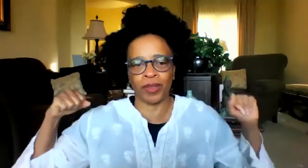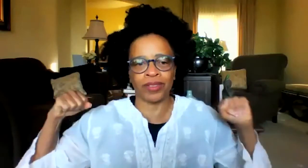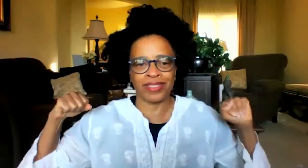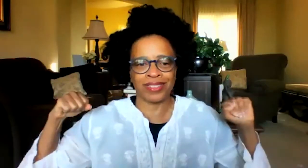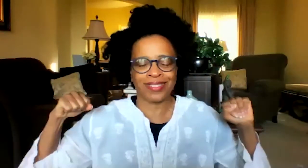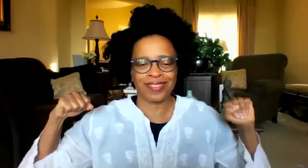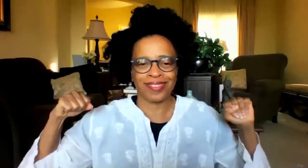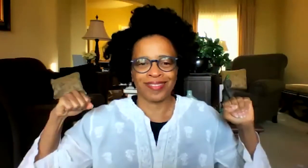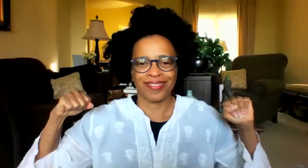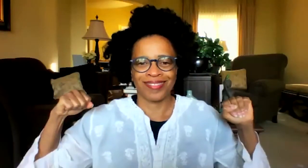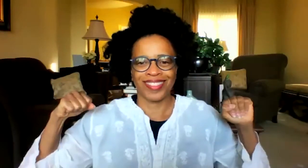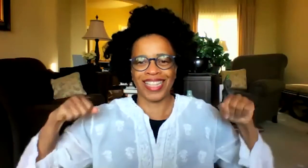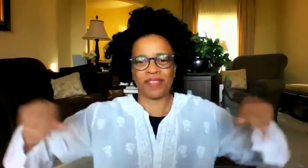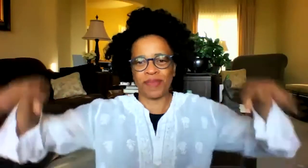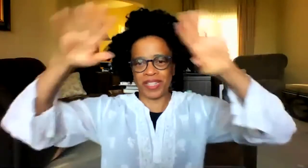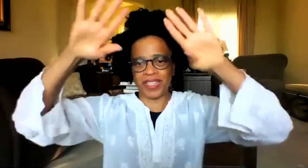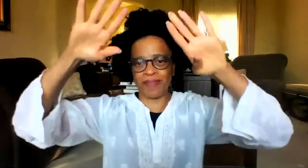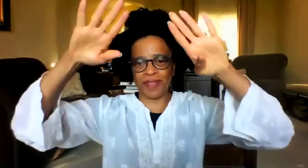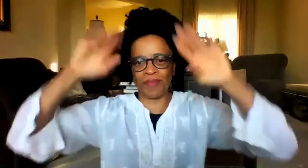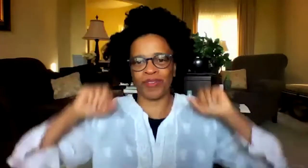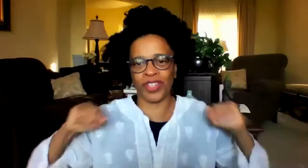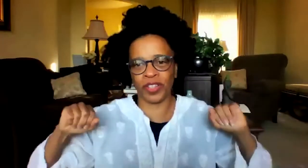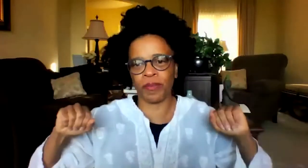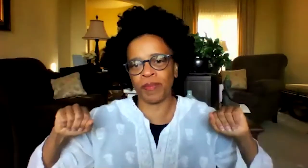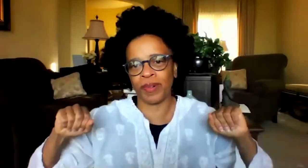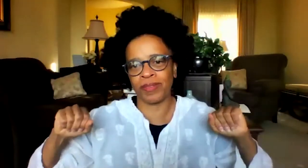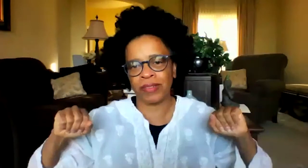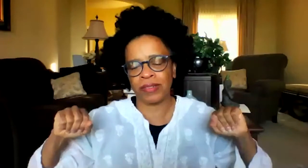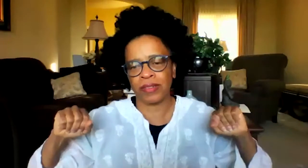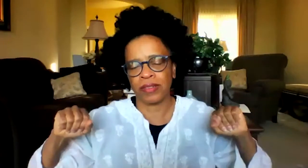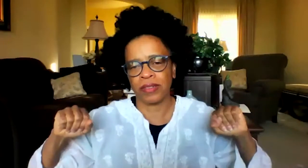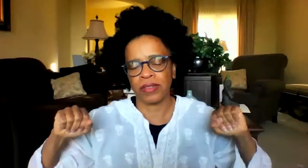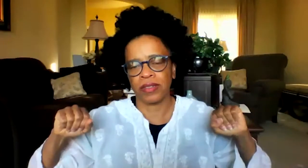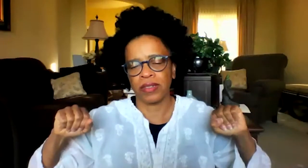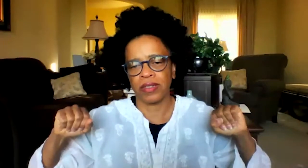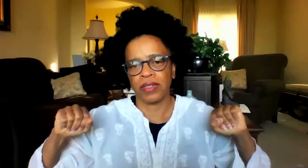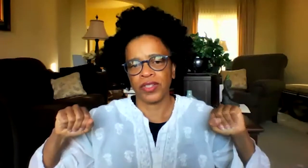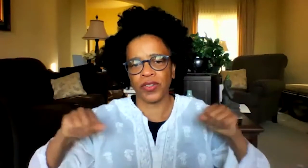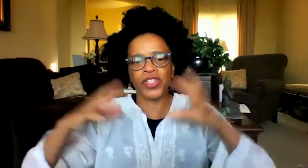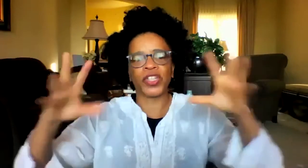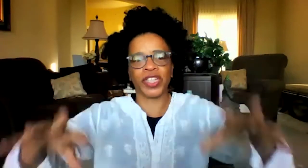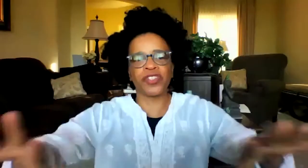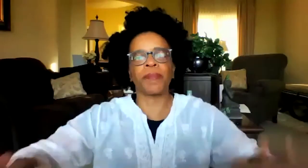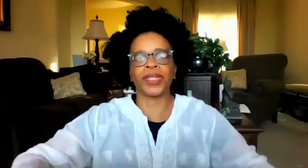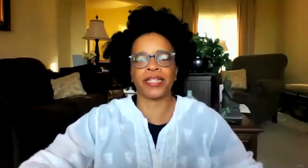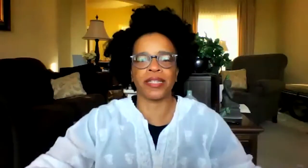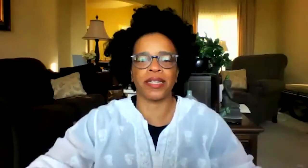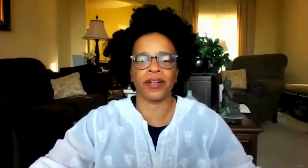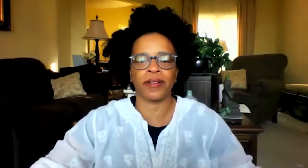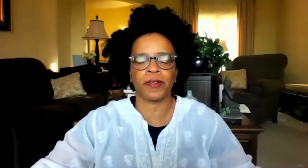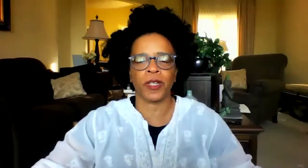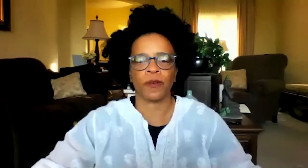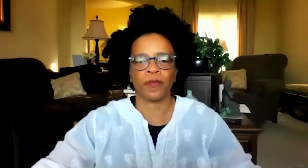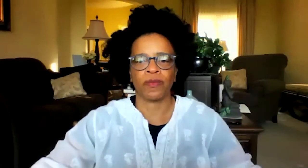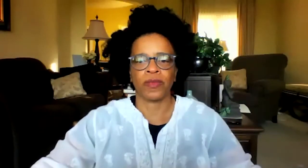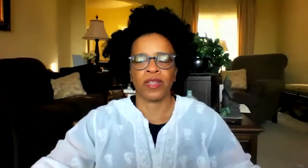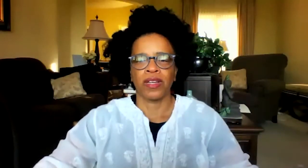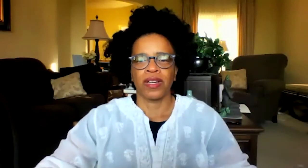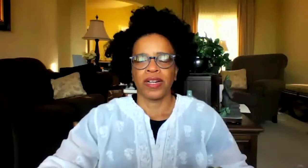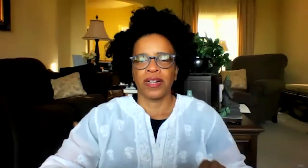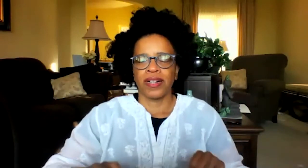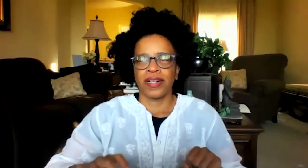table that's meant to privilege other people. So there's complexity here.